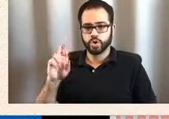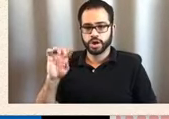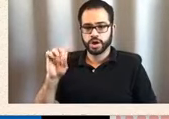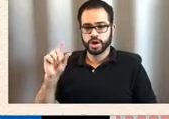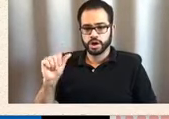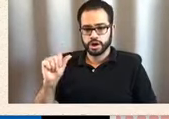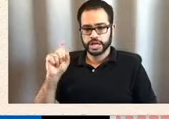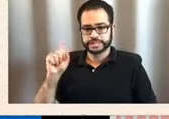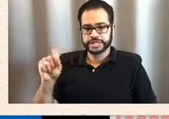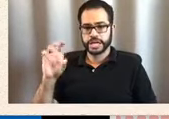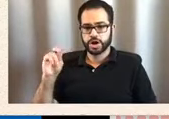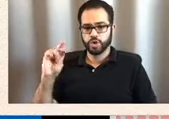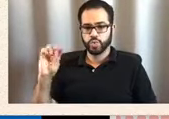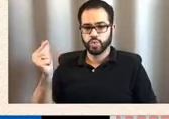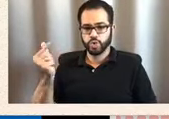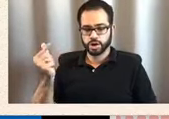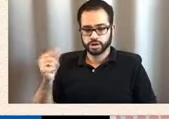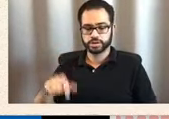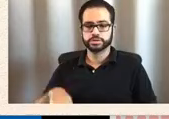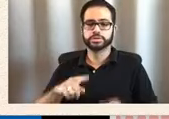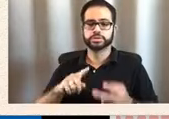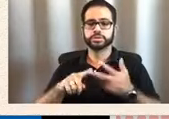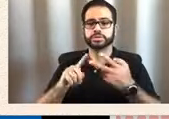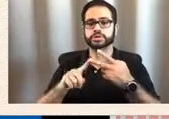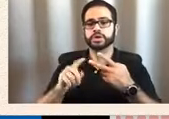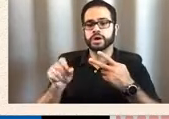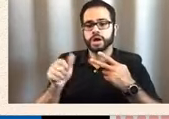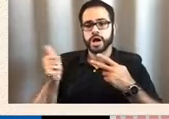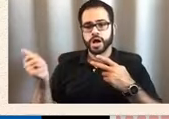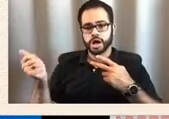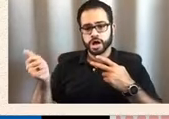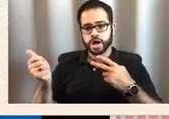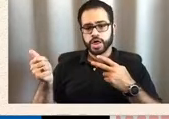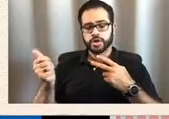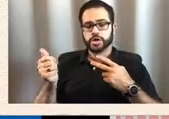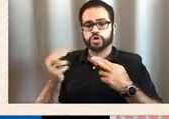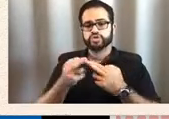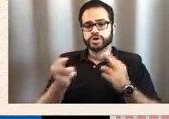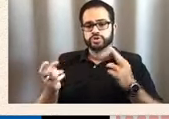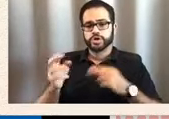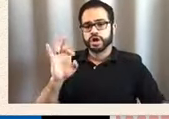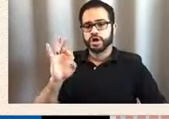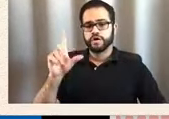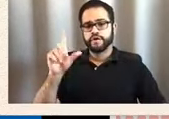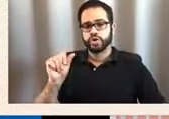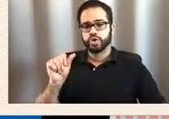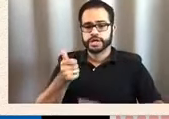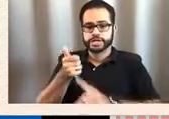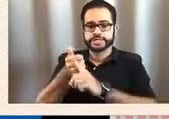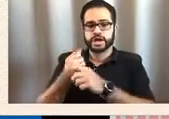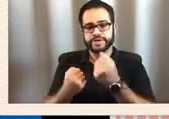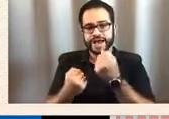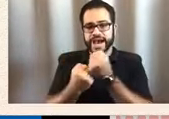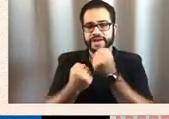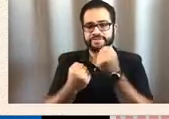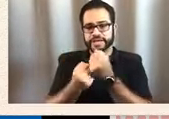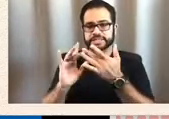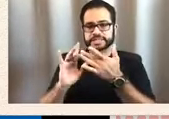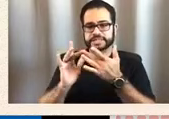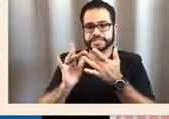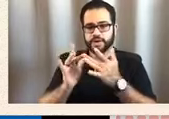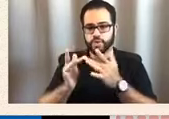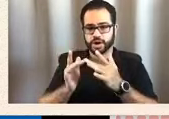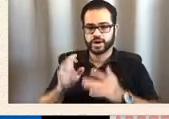www.fccflorida.org. Another resource identified is Florida Self-Advocates Networked,